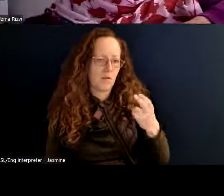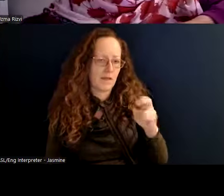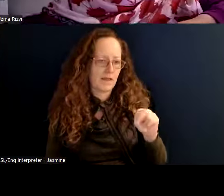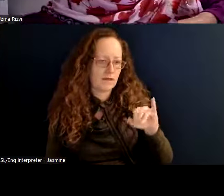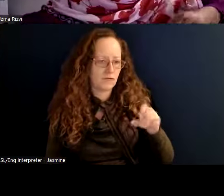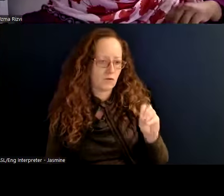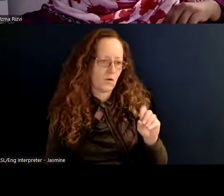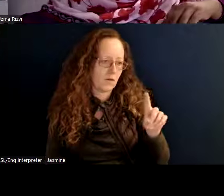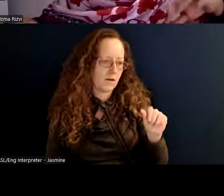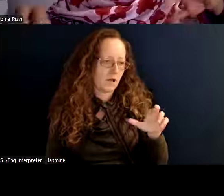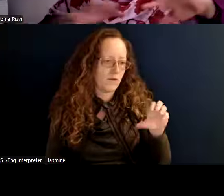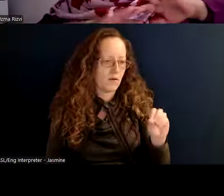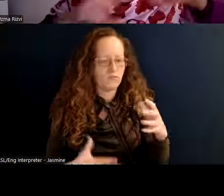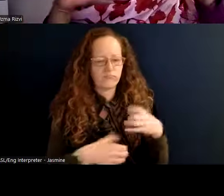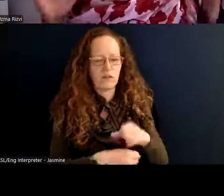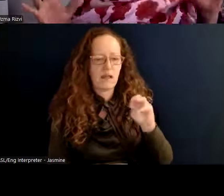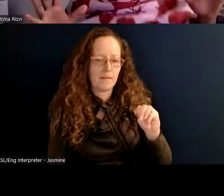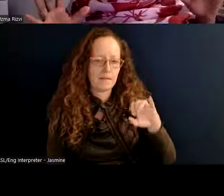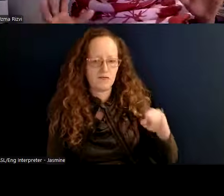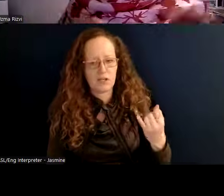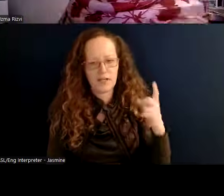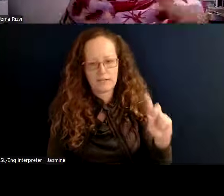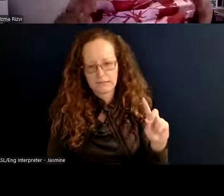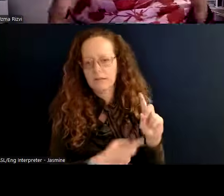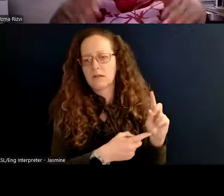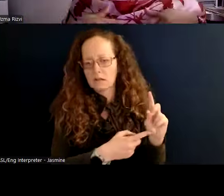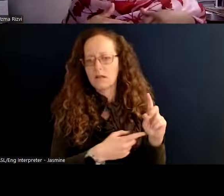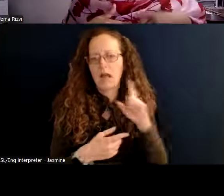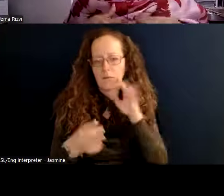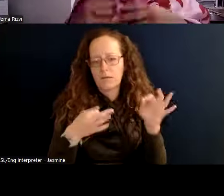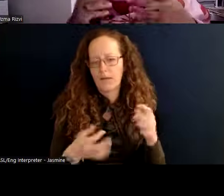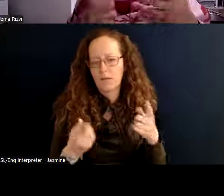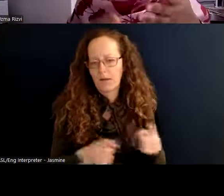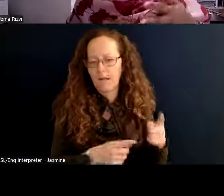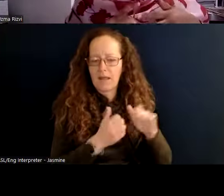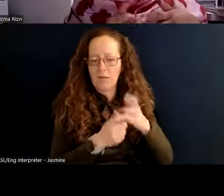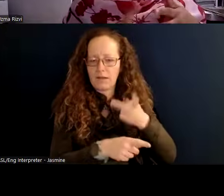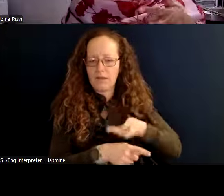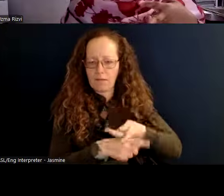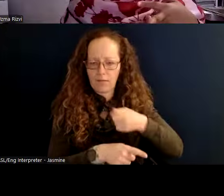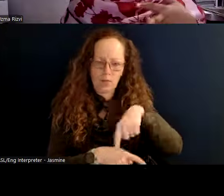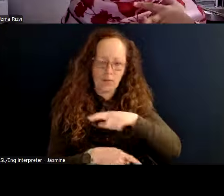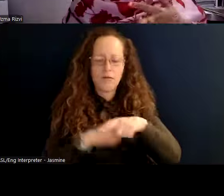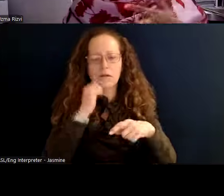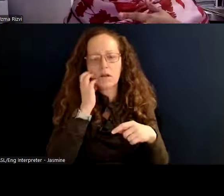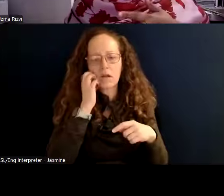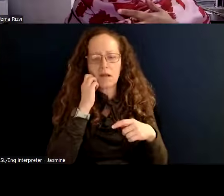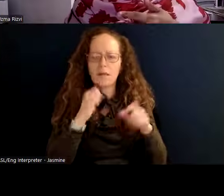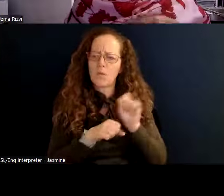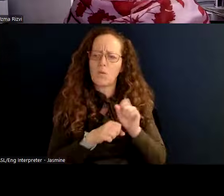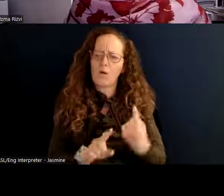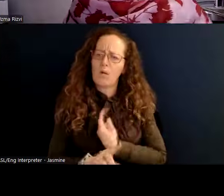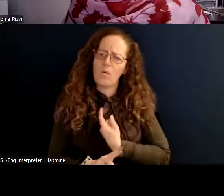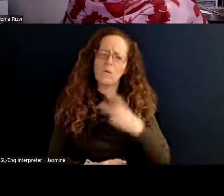Mohenjo-Daro. Now, this sort of work is never done alone, right? We work in collaboration with government officers, with students from Pakistan and the United